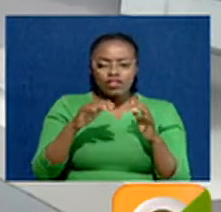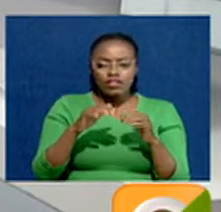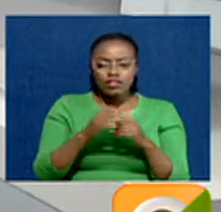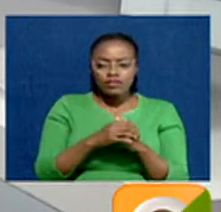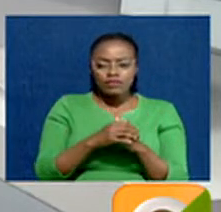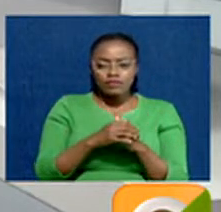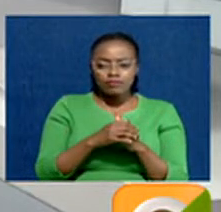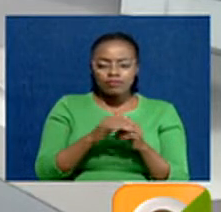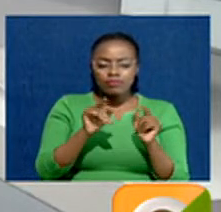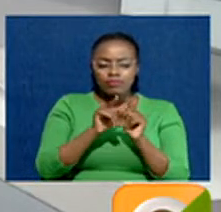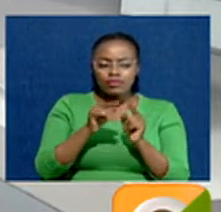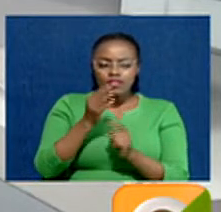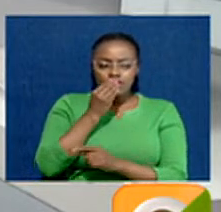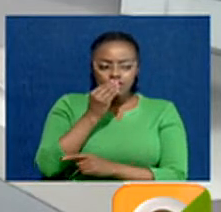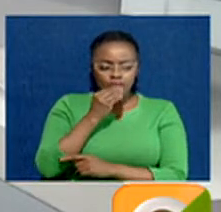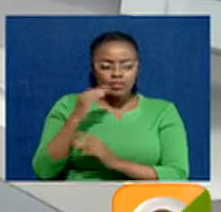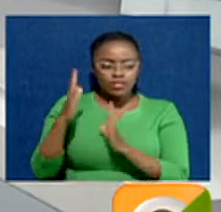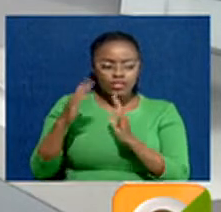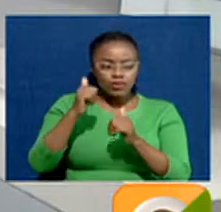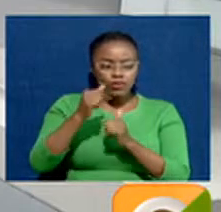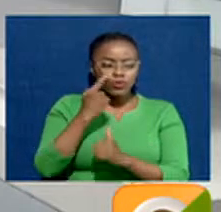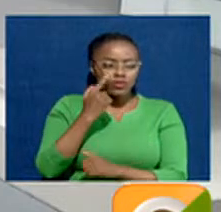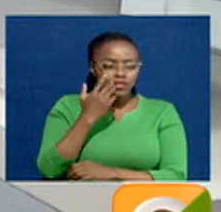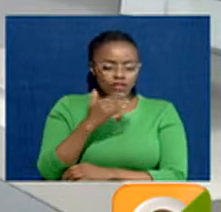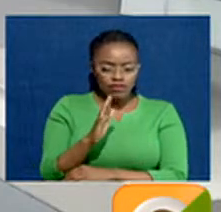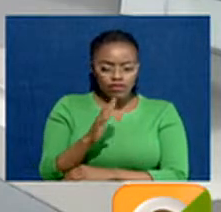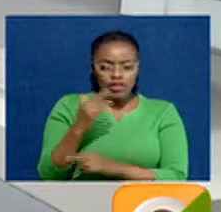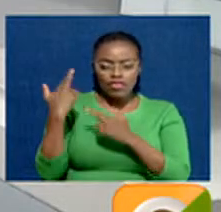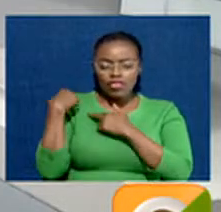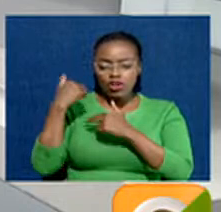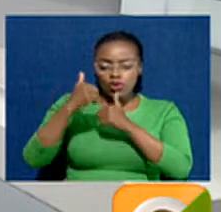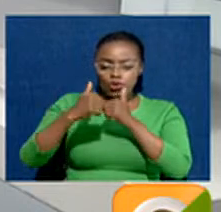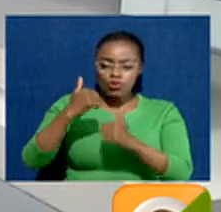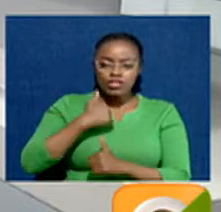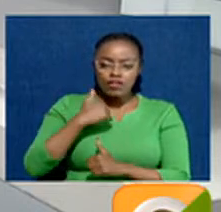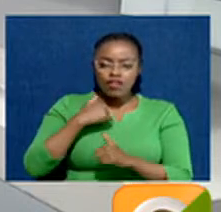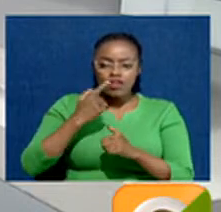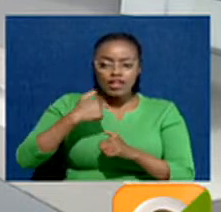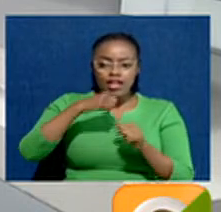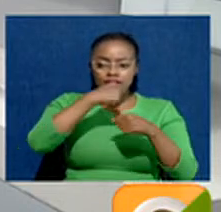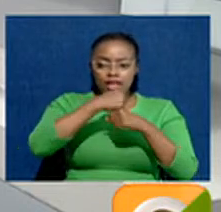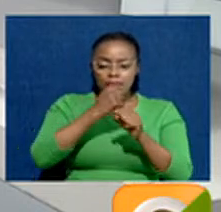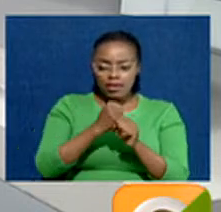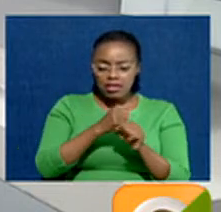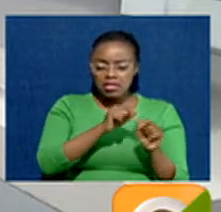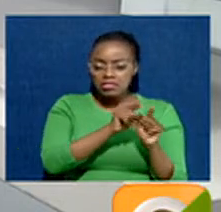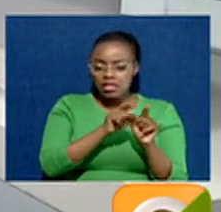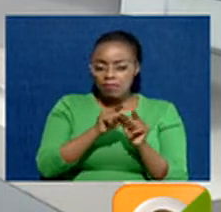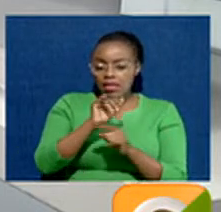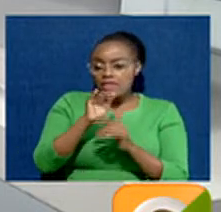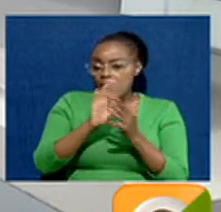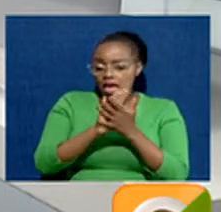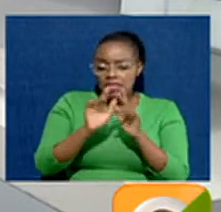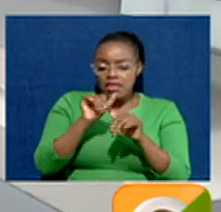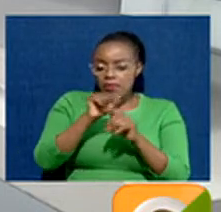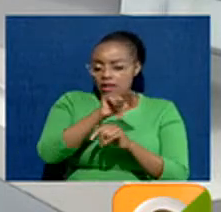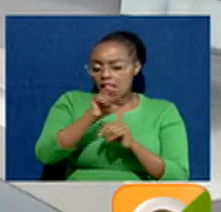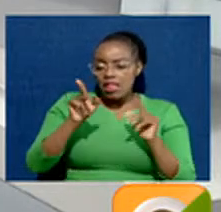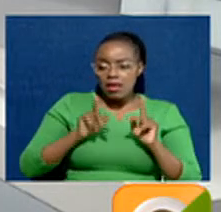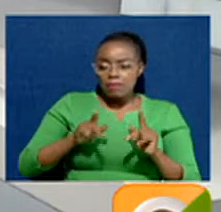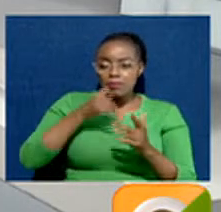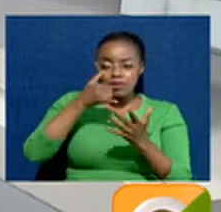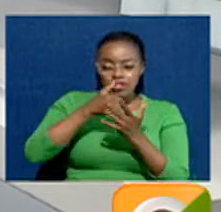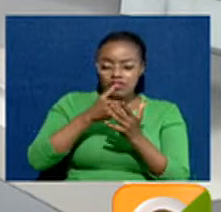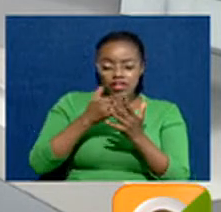food security, and those we have seen. What's the role they play? And are we making a fuss out of nothing about them being involved